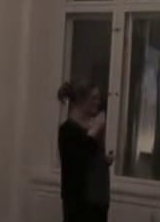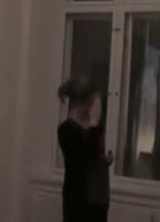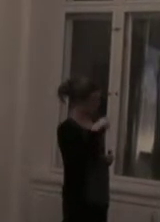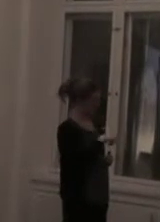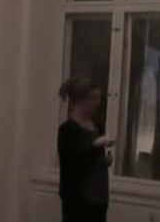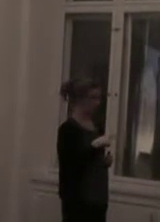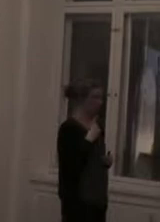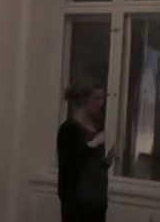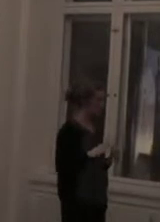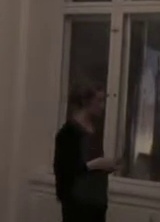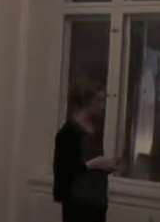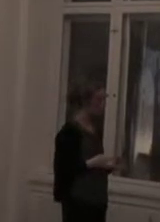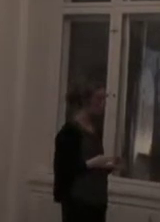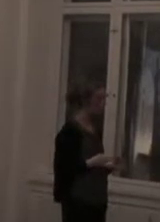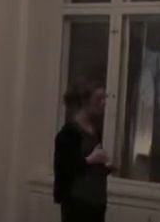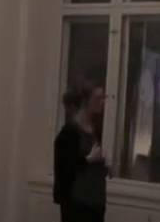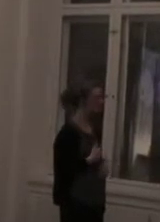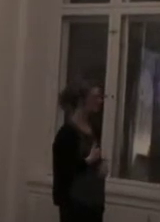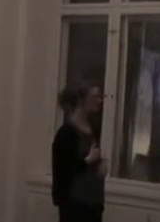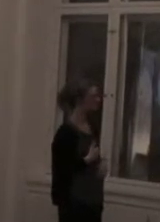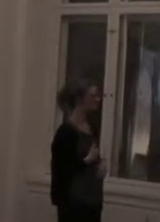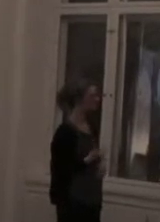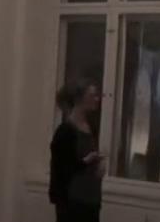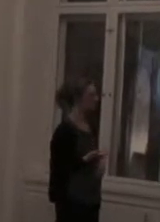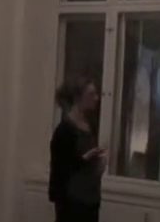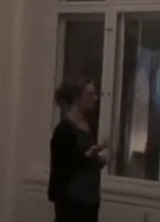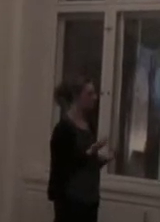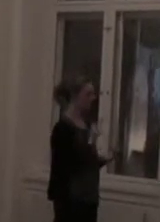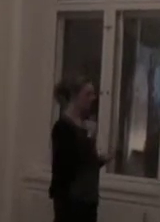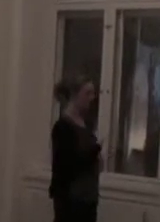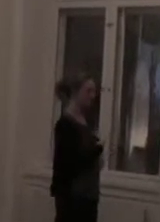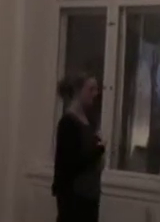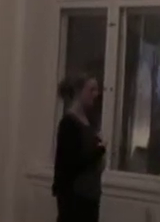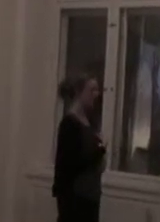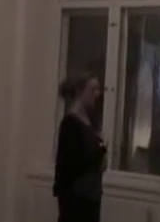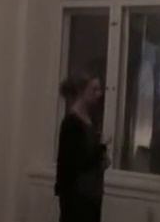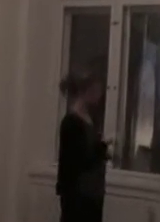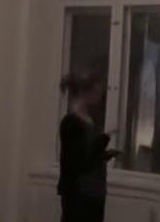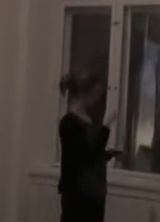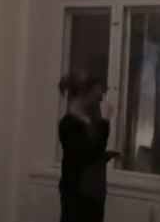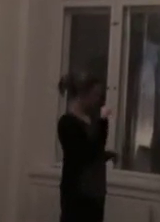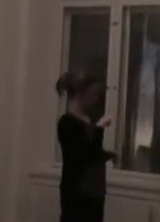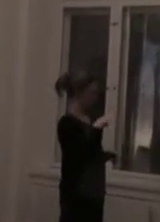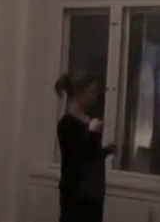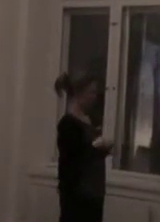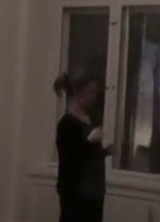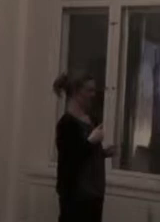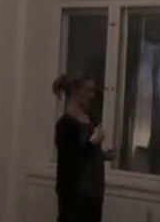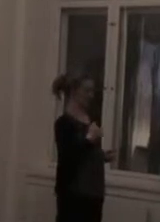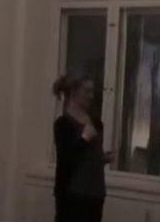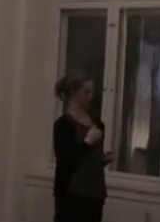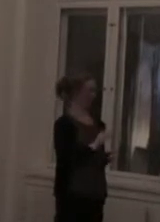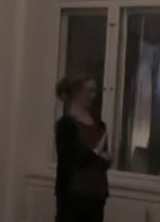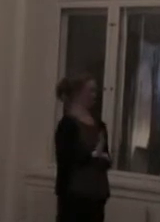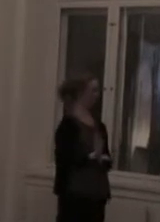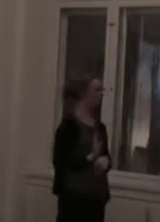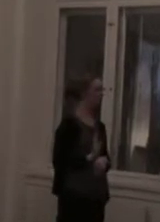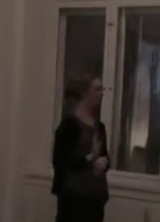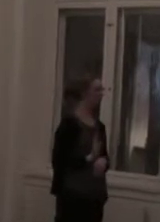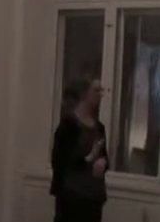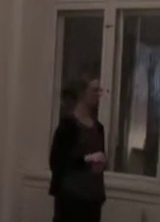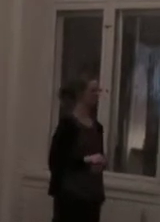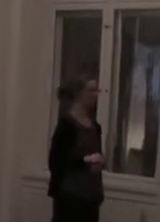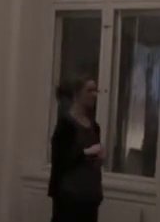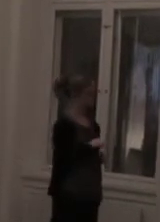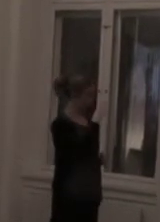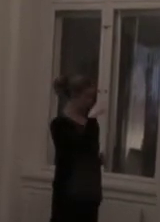say anything? And I'm like, what am I supposed to say? You know yourself, and it's not my business. If you think